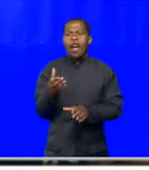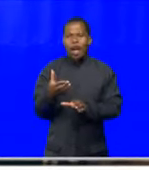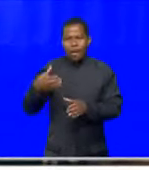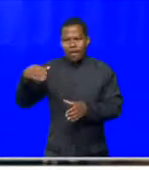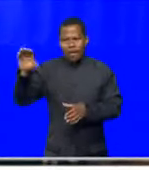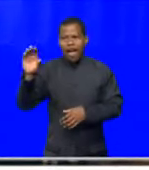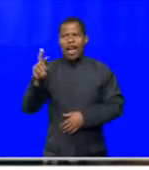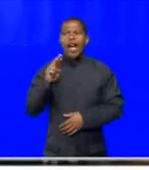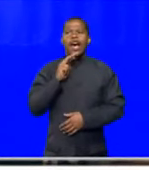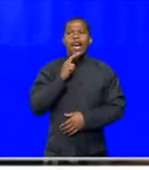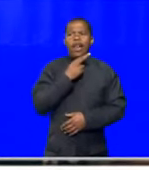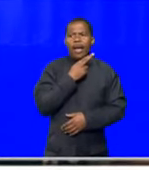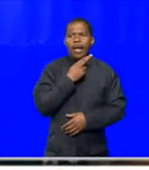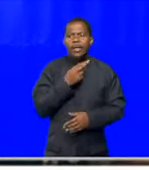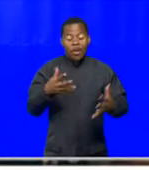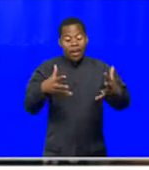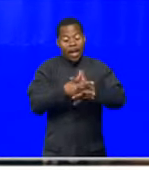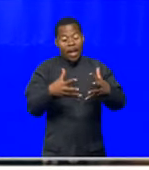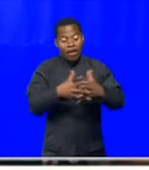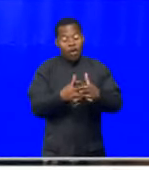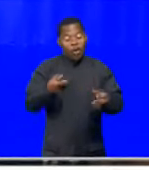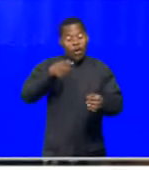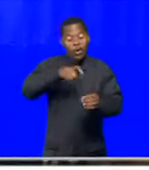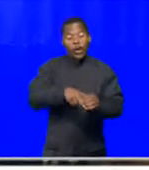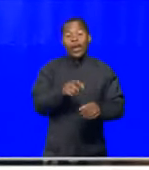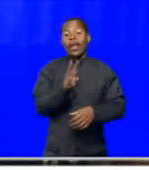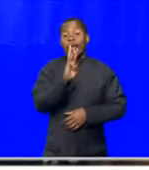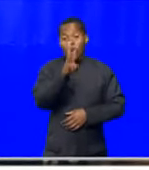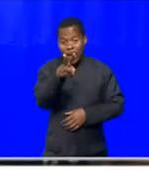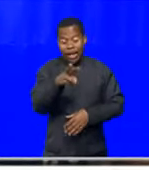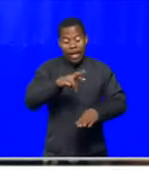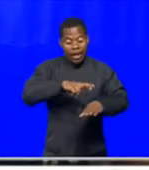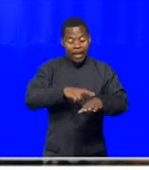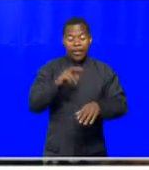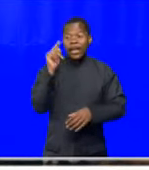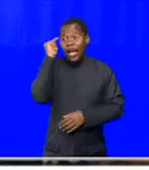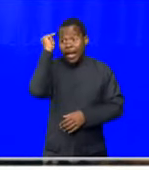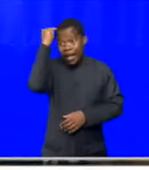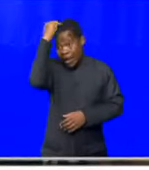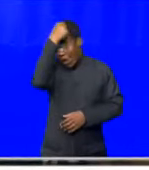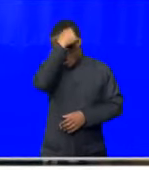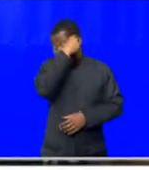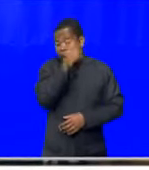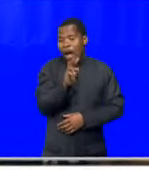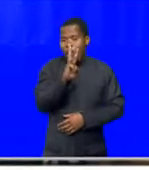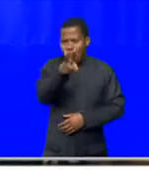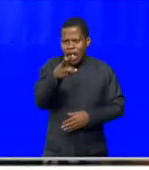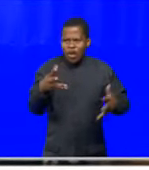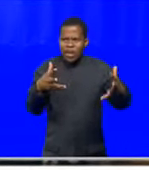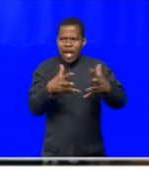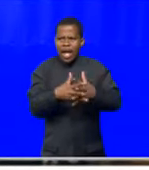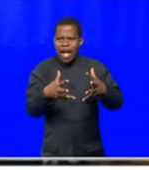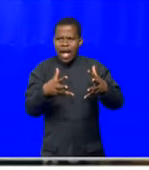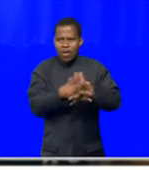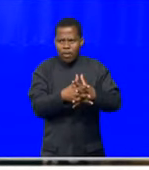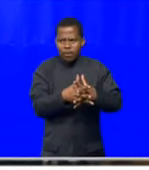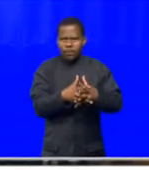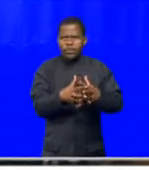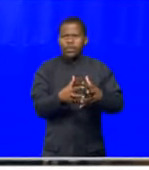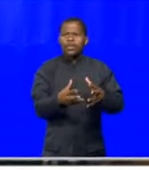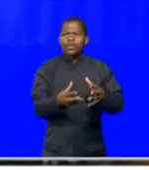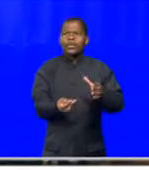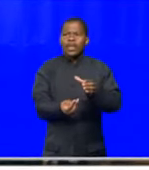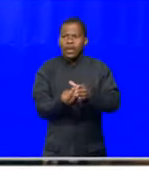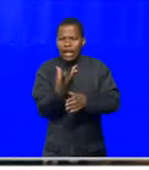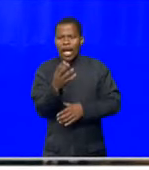also represent His Majesty King Mswati III in the Russia-Africa Summit. The meeting will take place in St. Petersburg starting